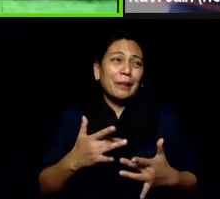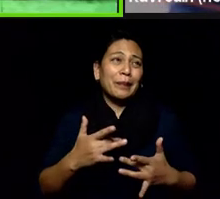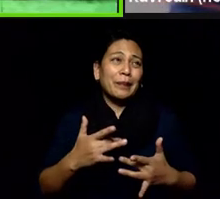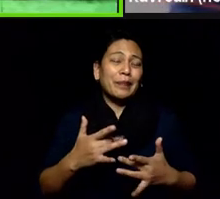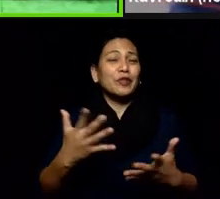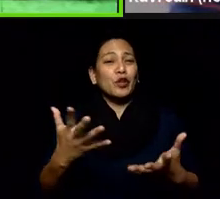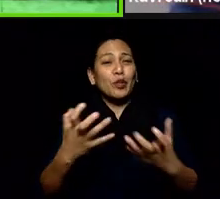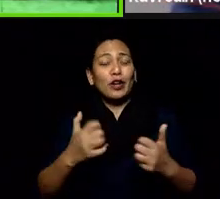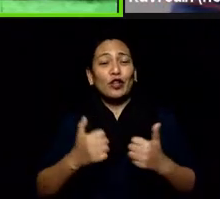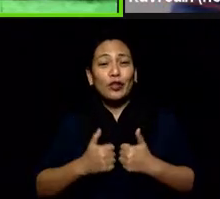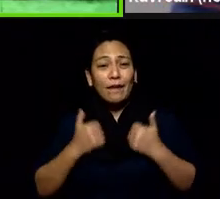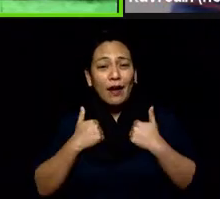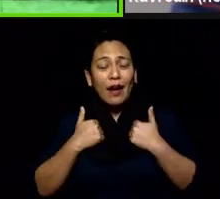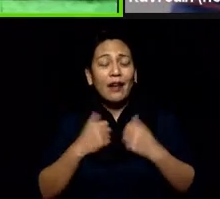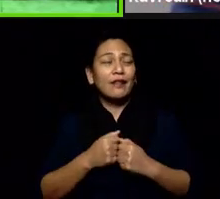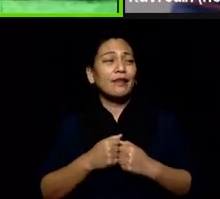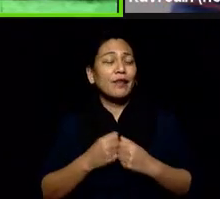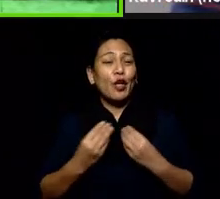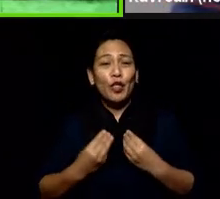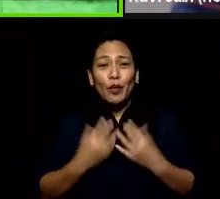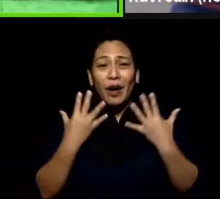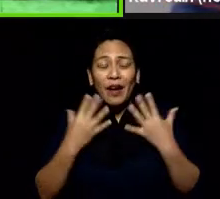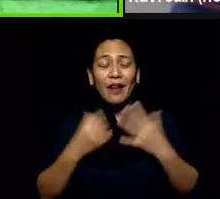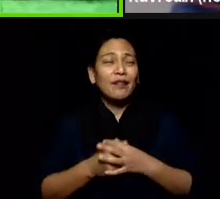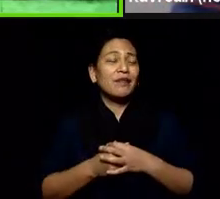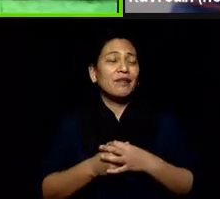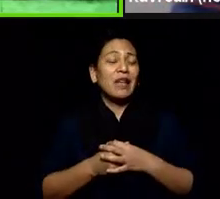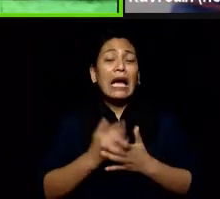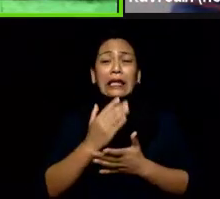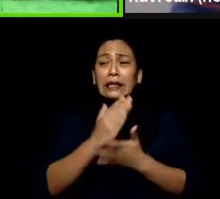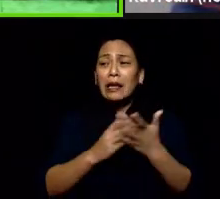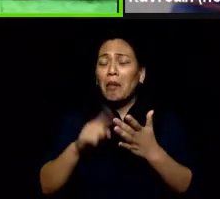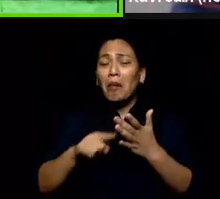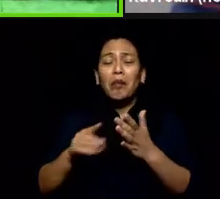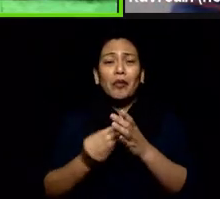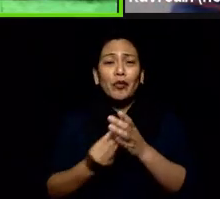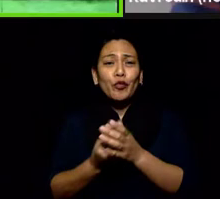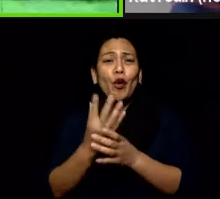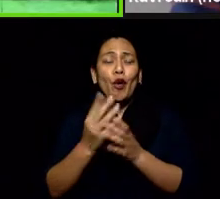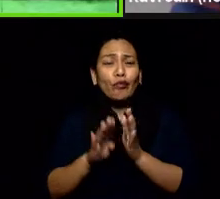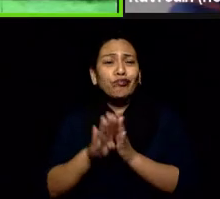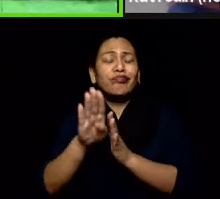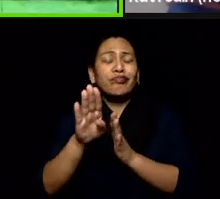survive and thrive, and some of us to grow. And I think that